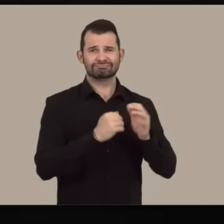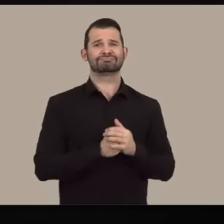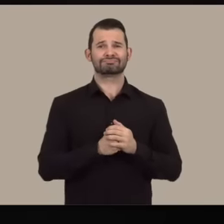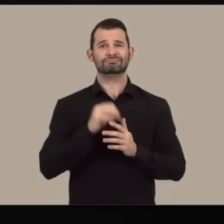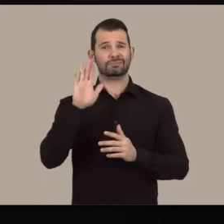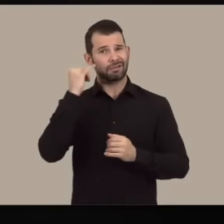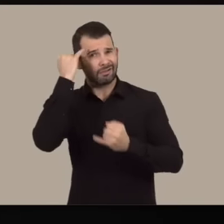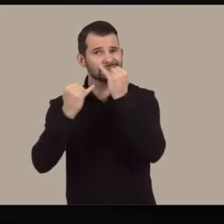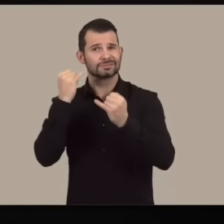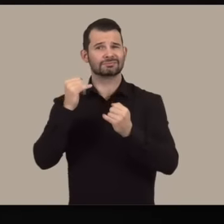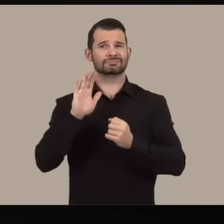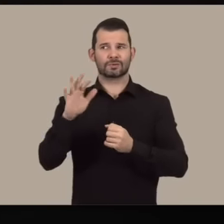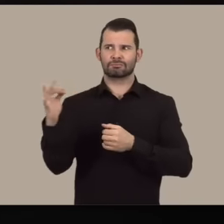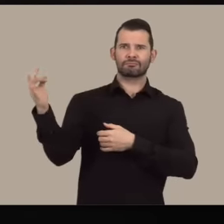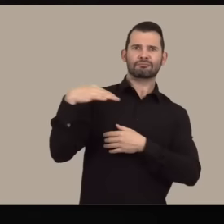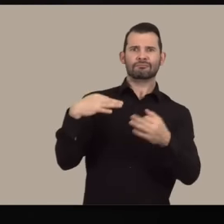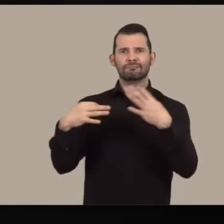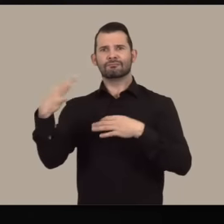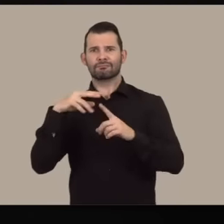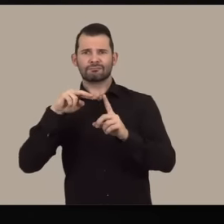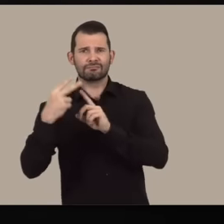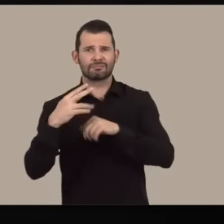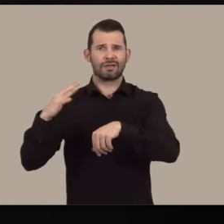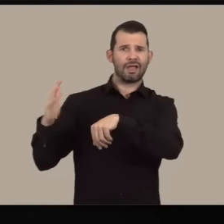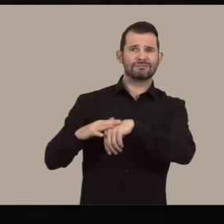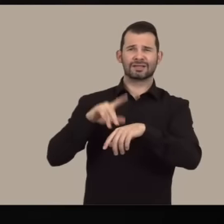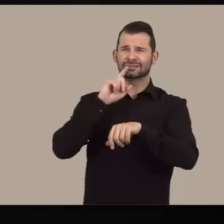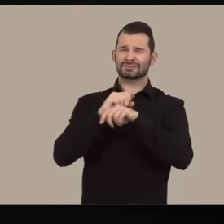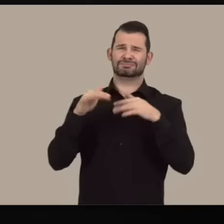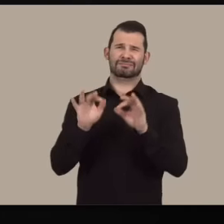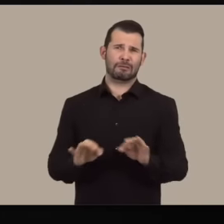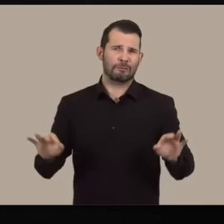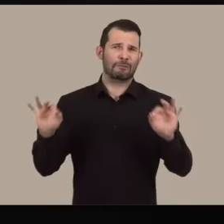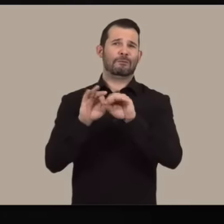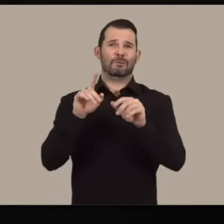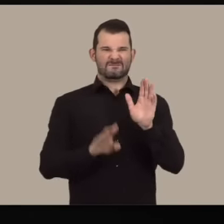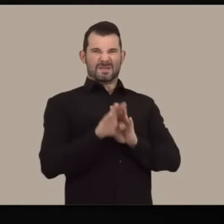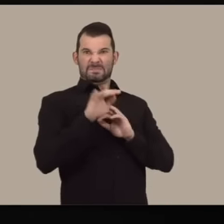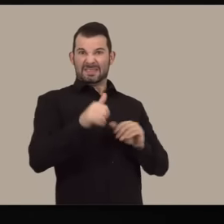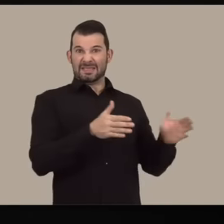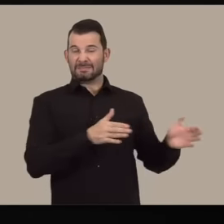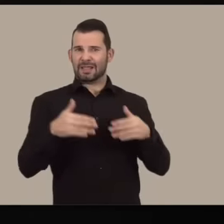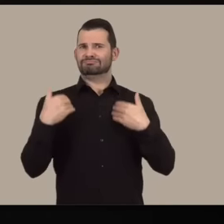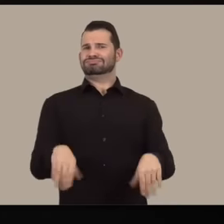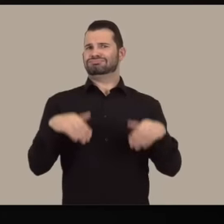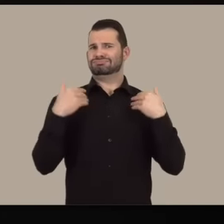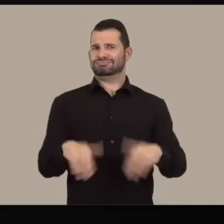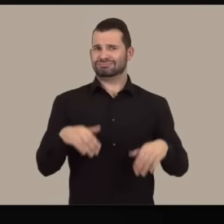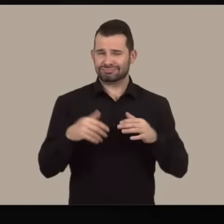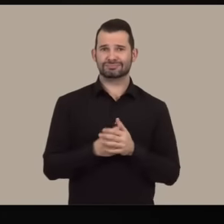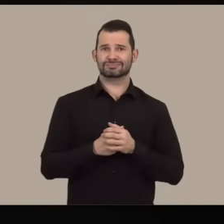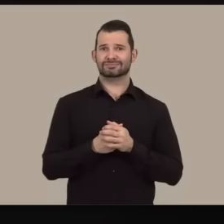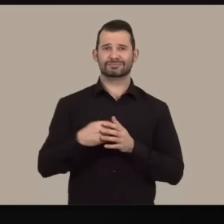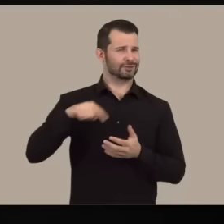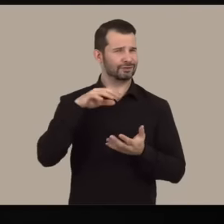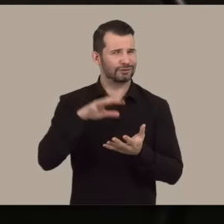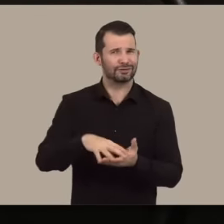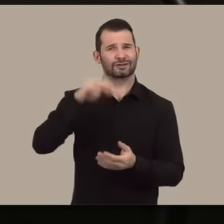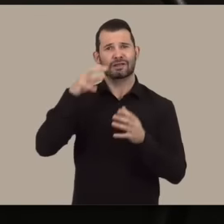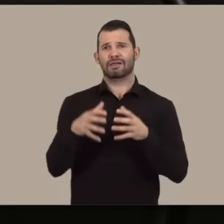committee. Your ideas, your insights, perspectives, and advice have been of great value in developing this